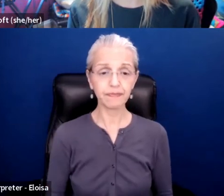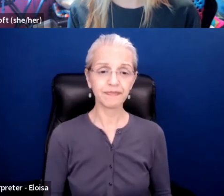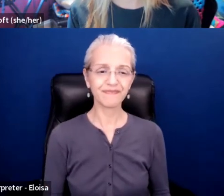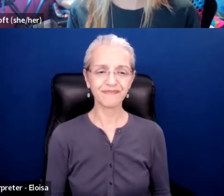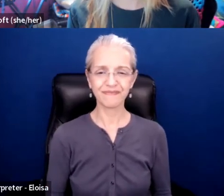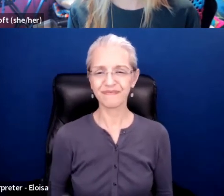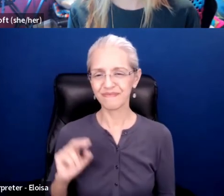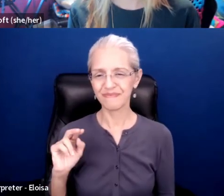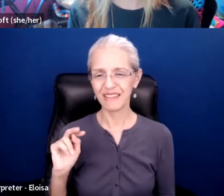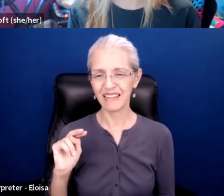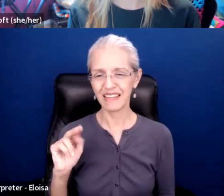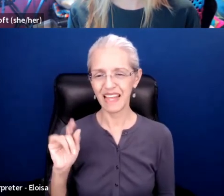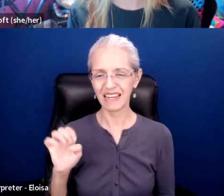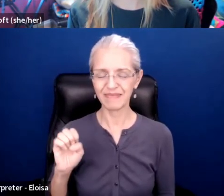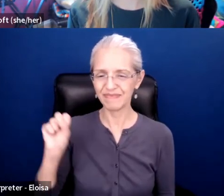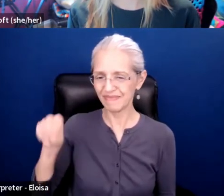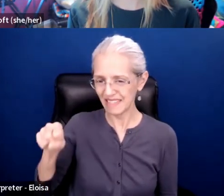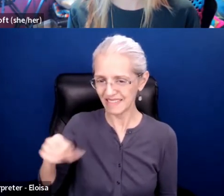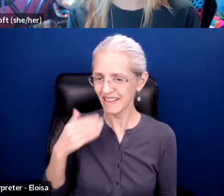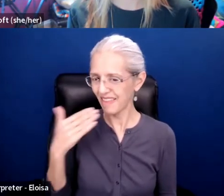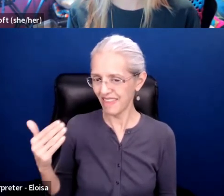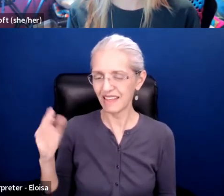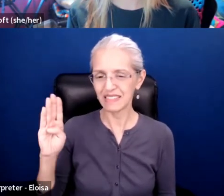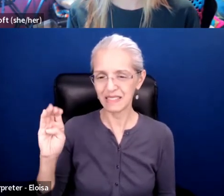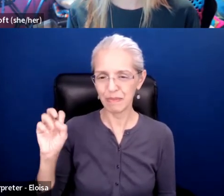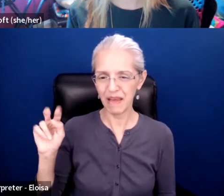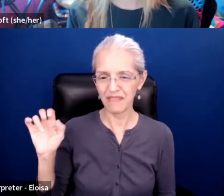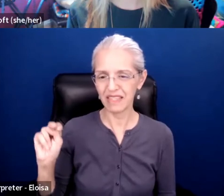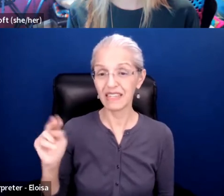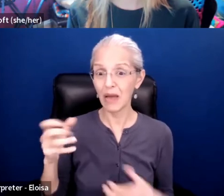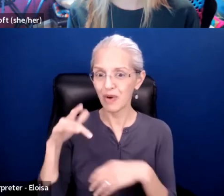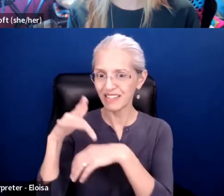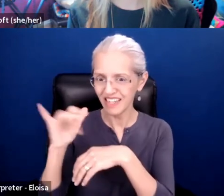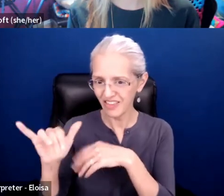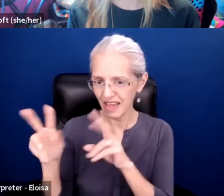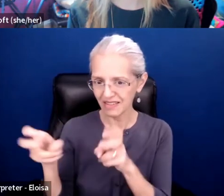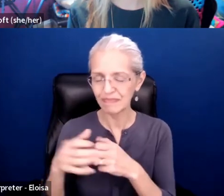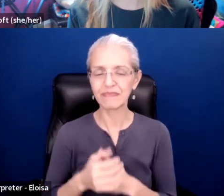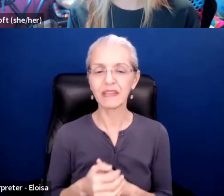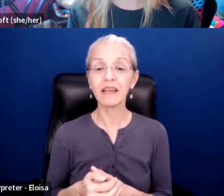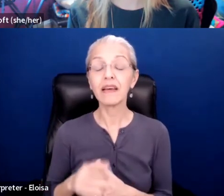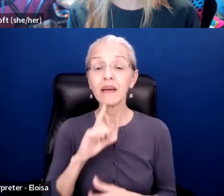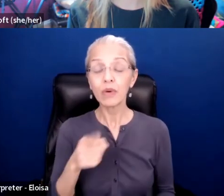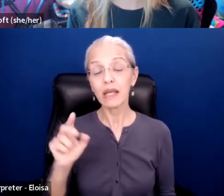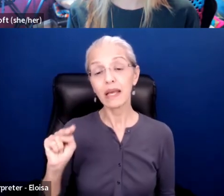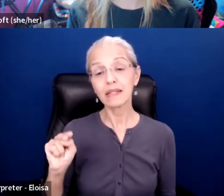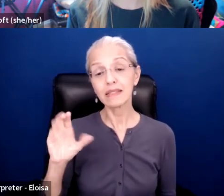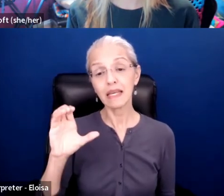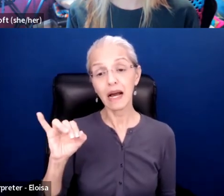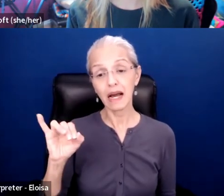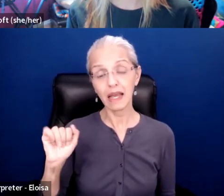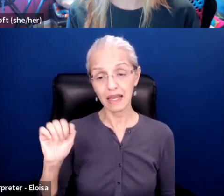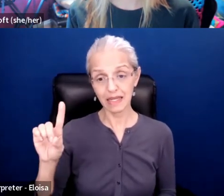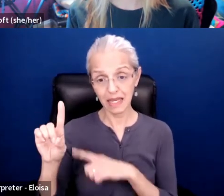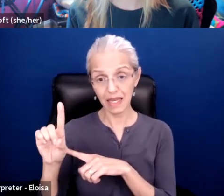Yes. Great. Thanks, Bevan. I actually wanted to touch on that too, that actually NCIAD, so the aging and